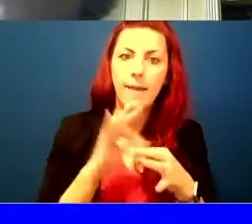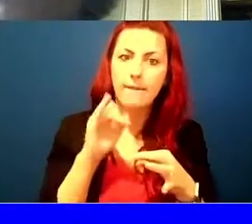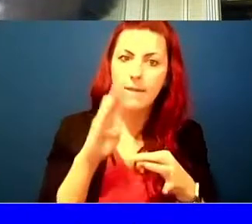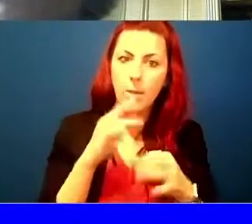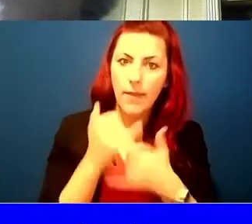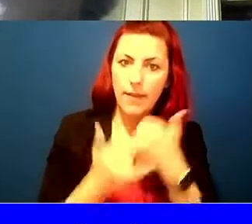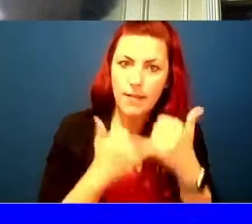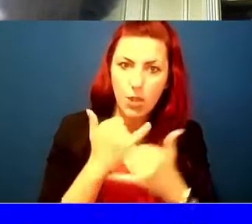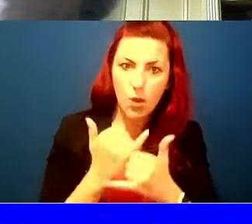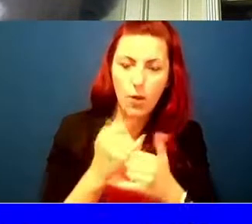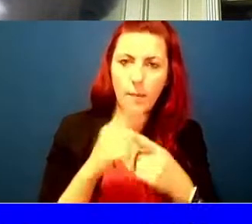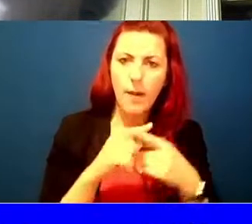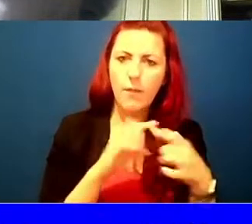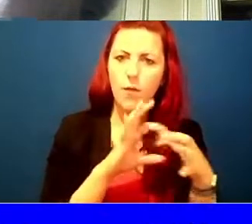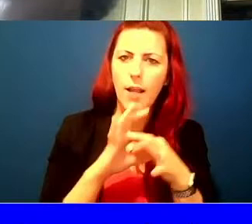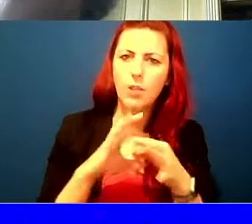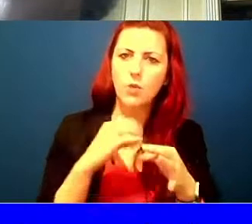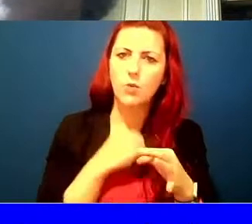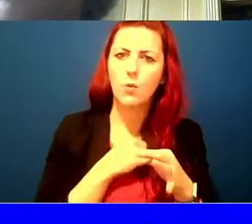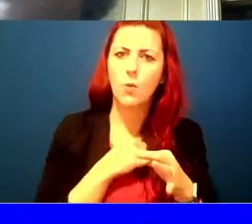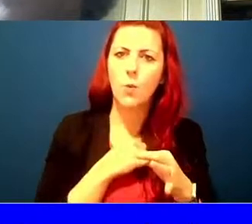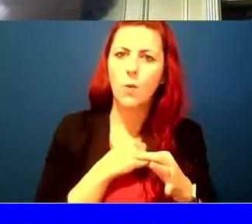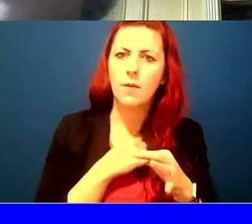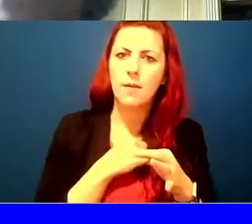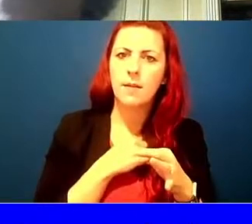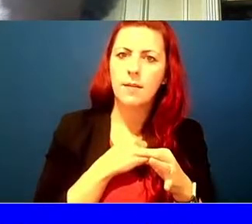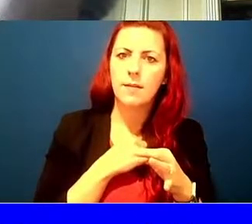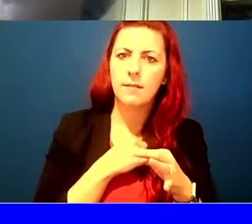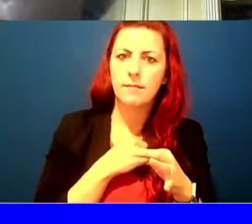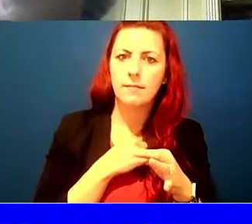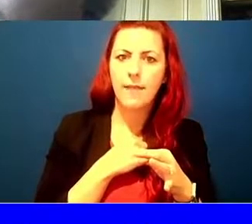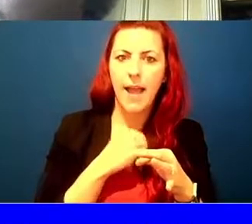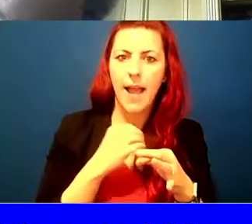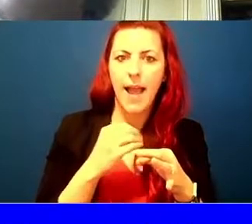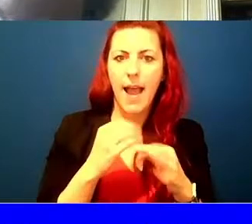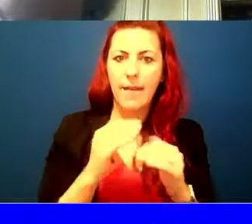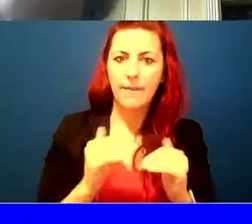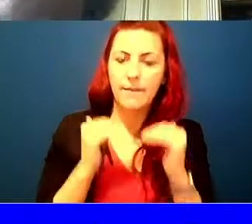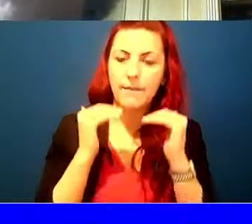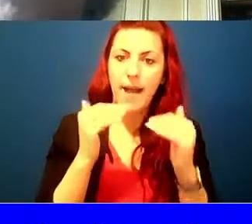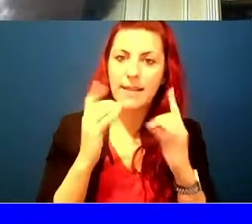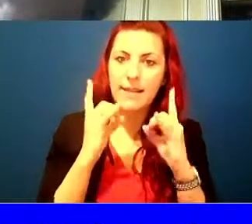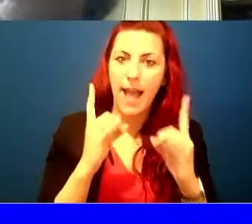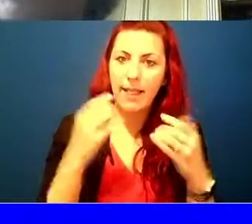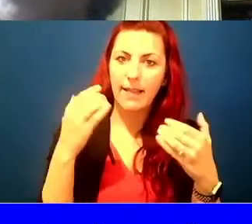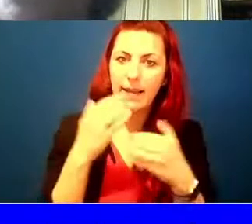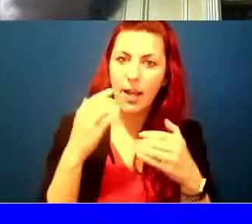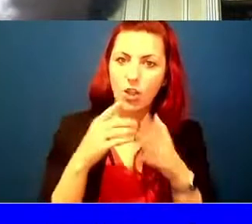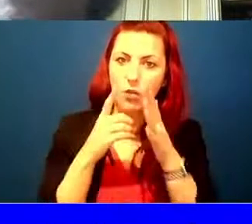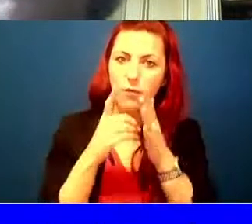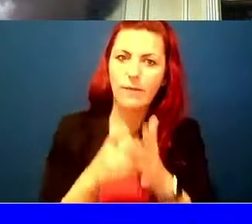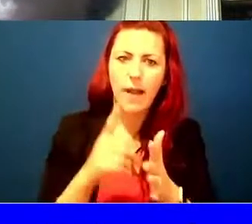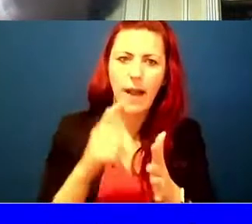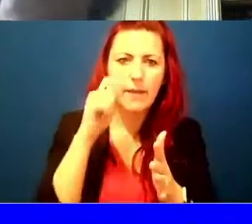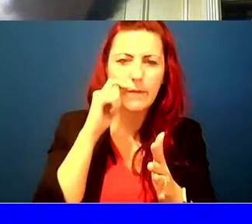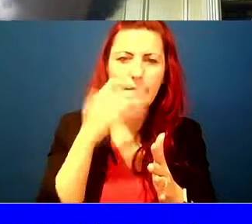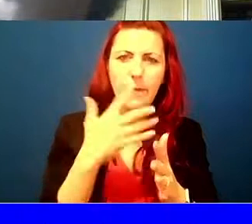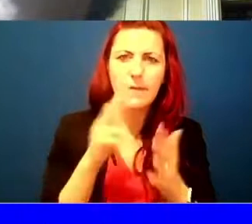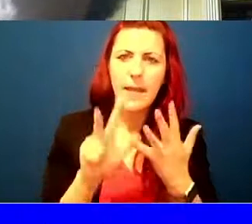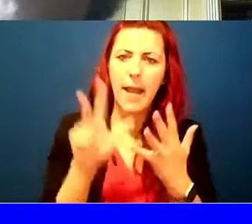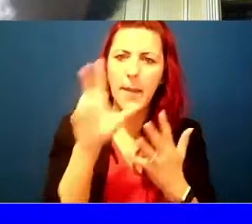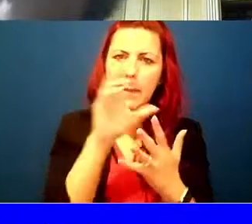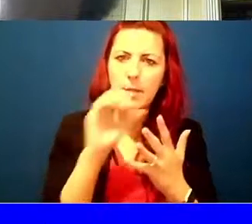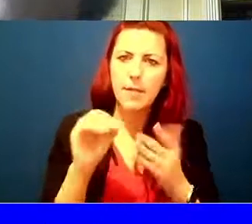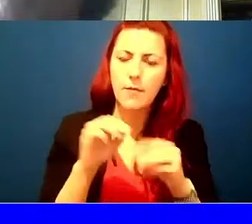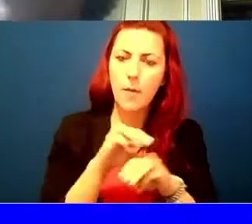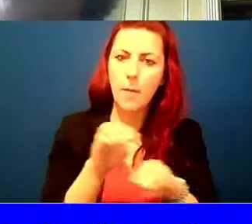in relation to advanced healthcare directors and place of care. And 58% of the population think that